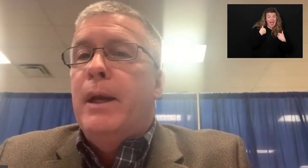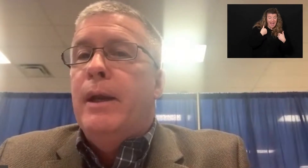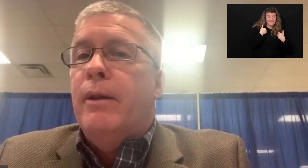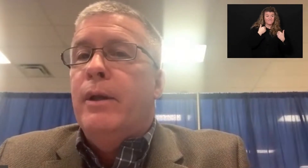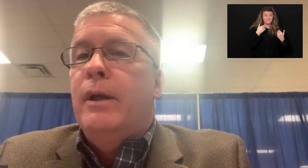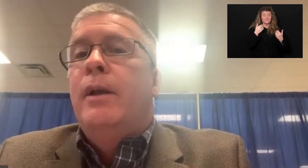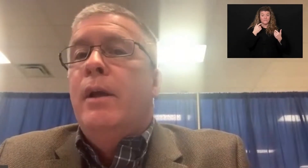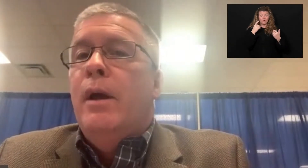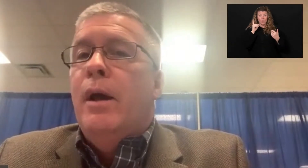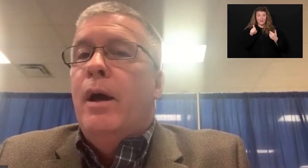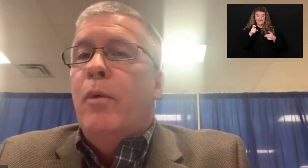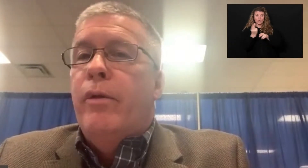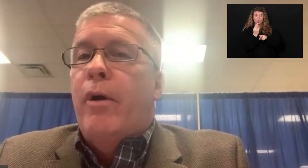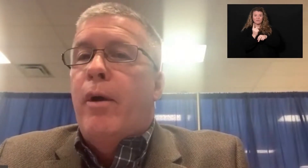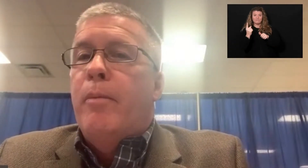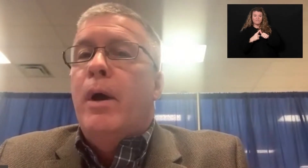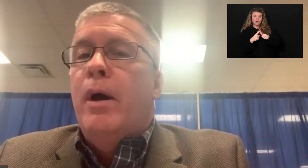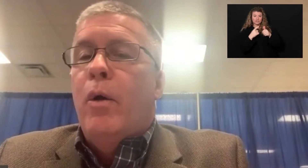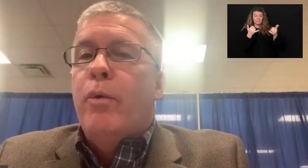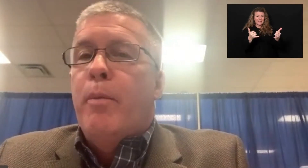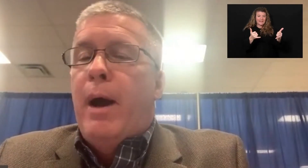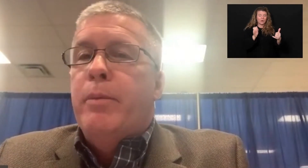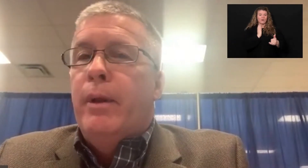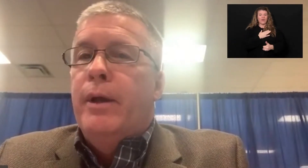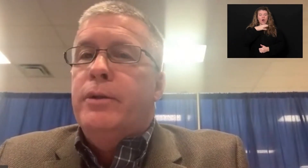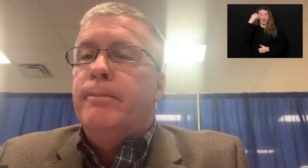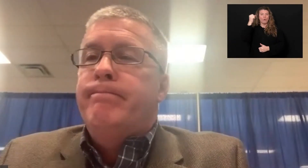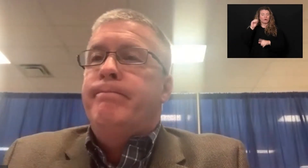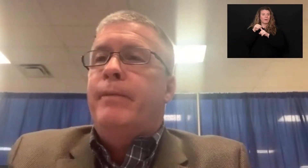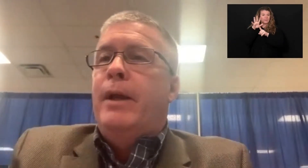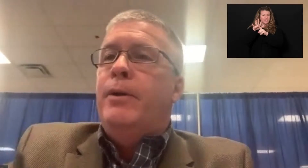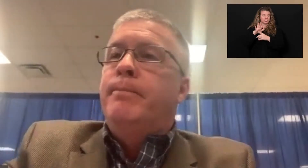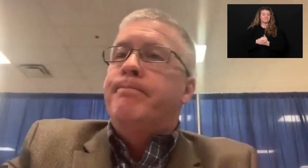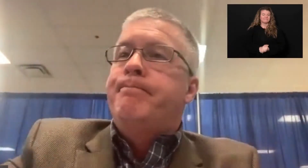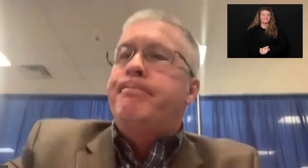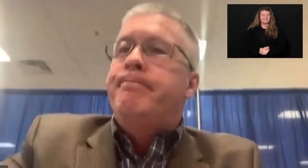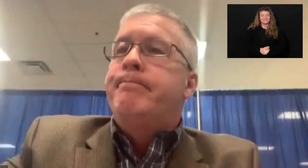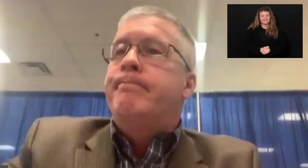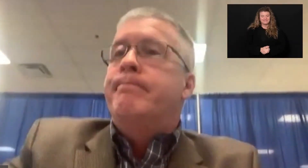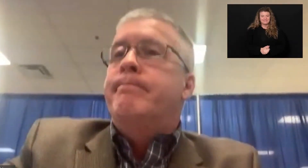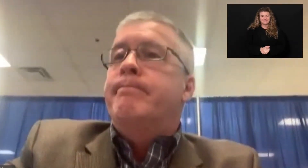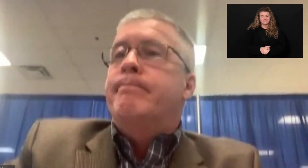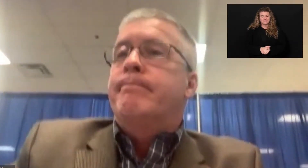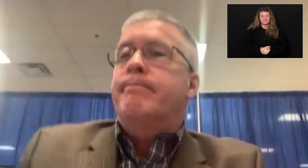after immediately with our older population. Thank you.